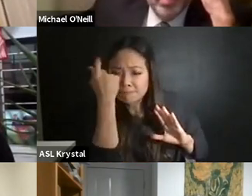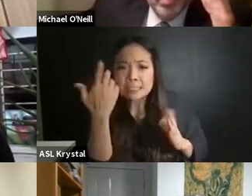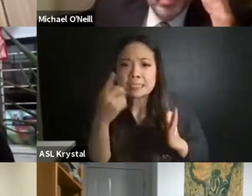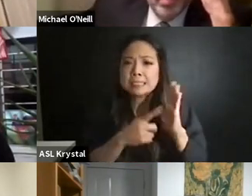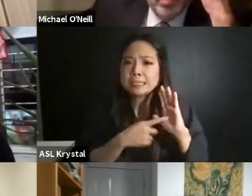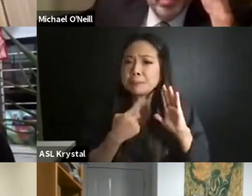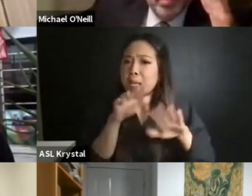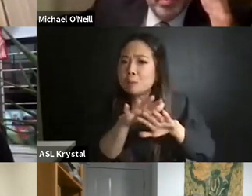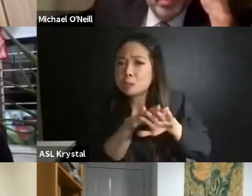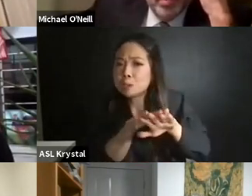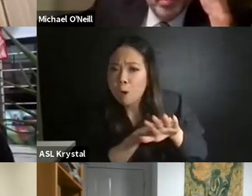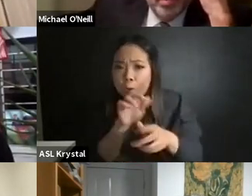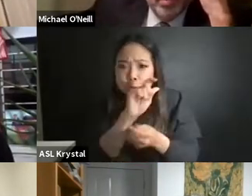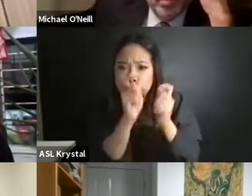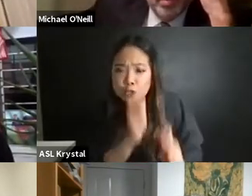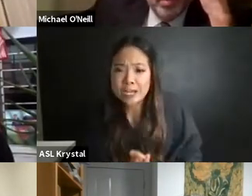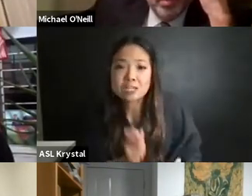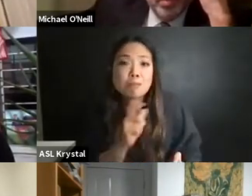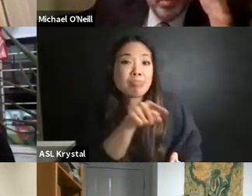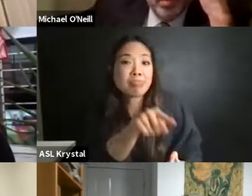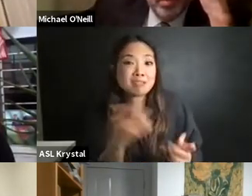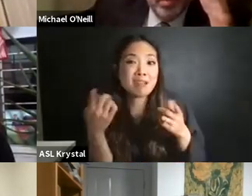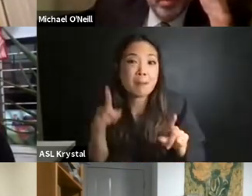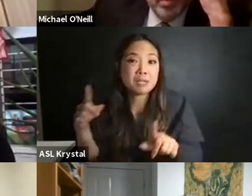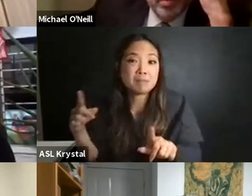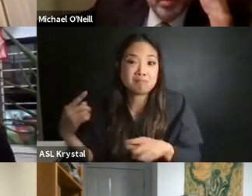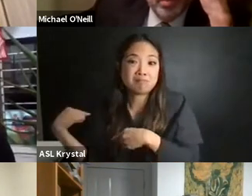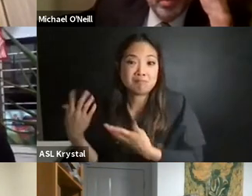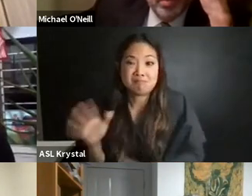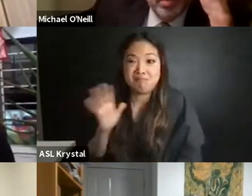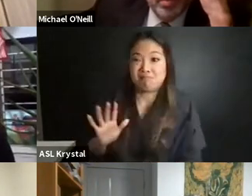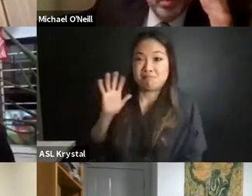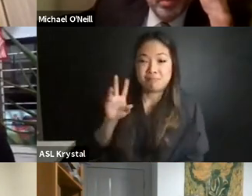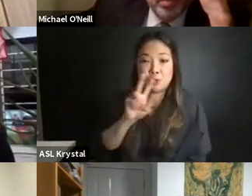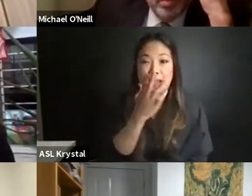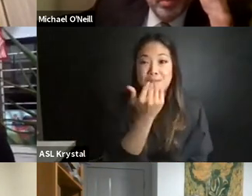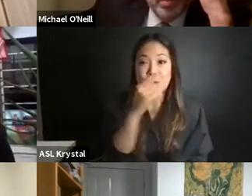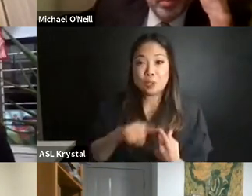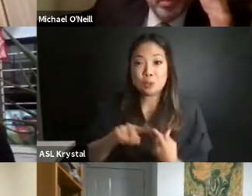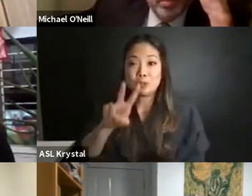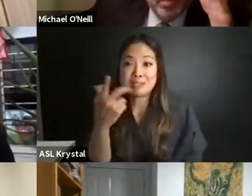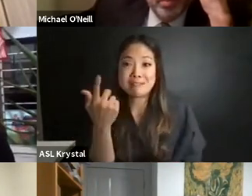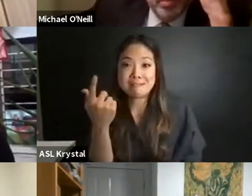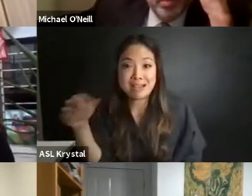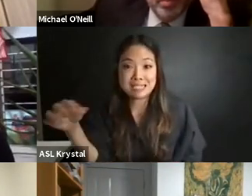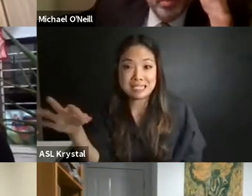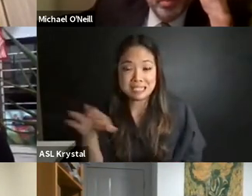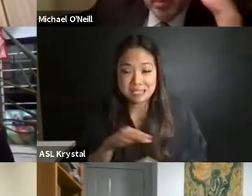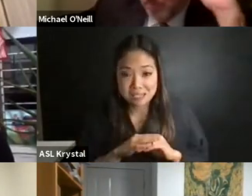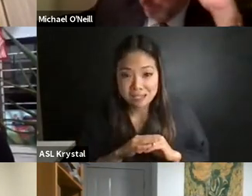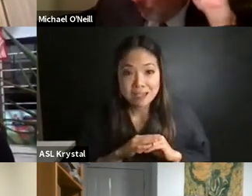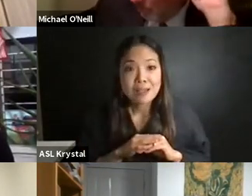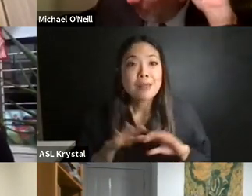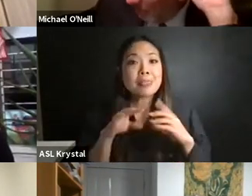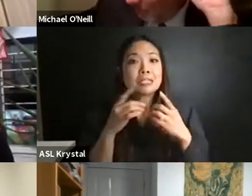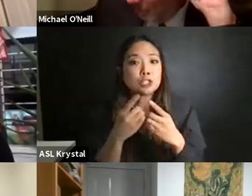actions occurring between 2014 and 2019 a time largely before co-leaders were in leadership positions the district has admitted it was aware